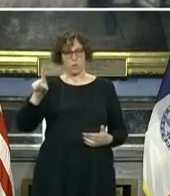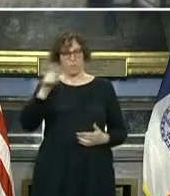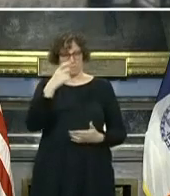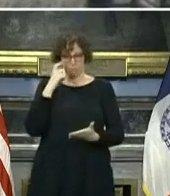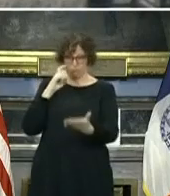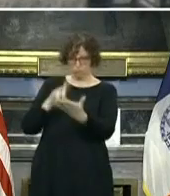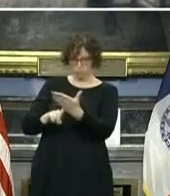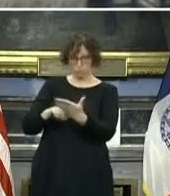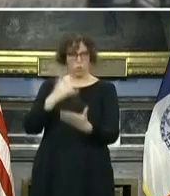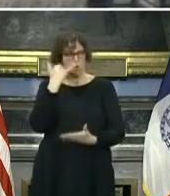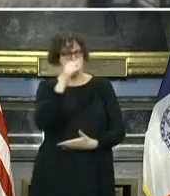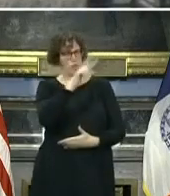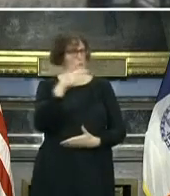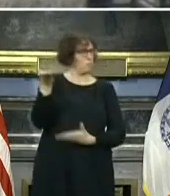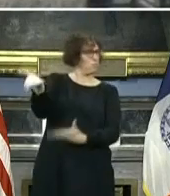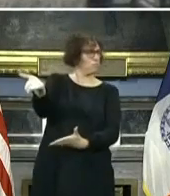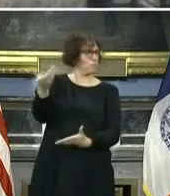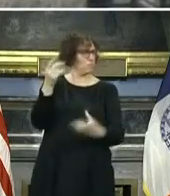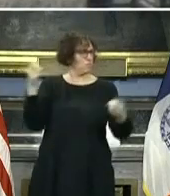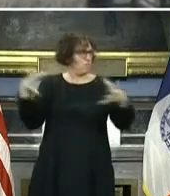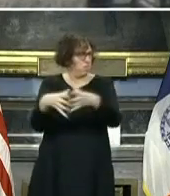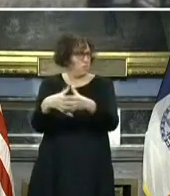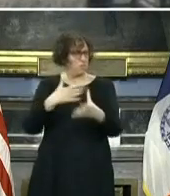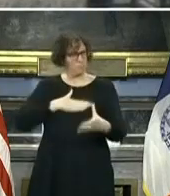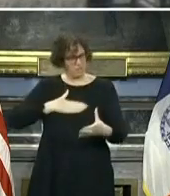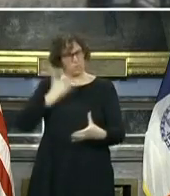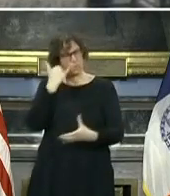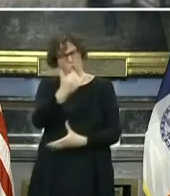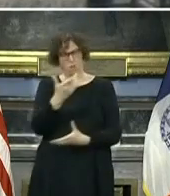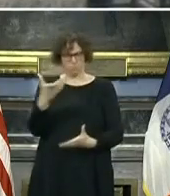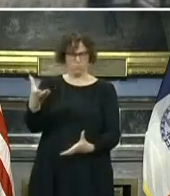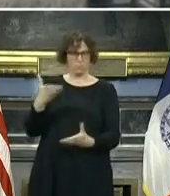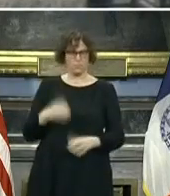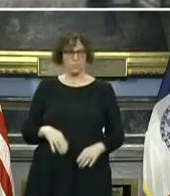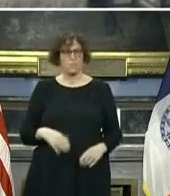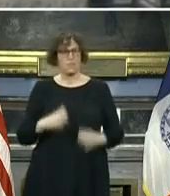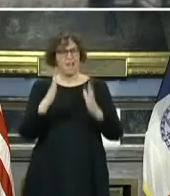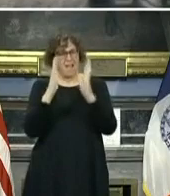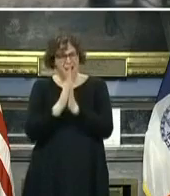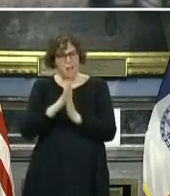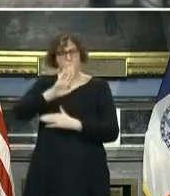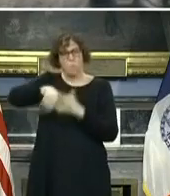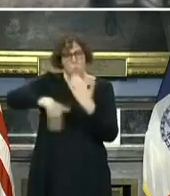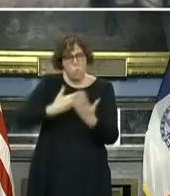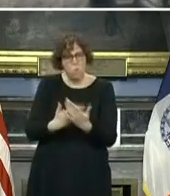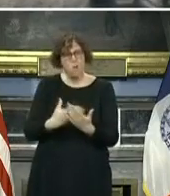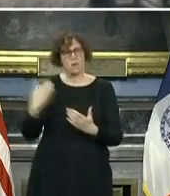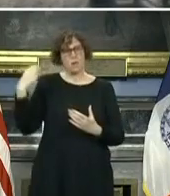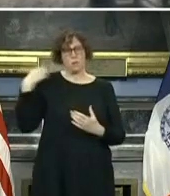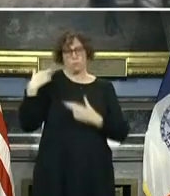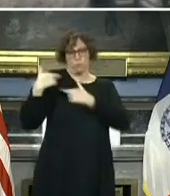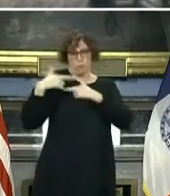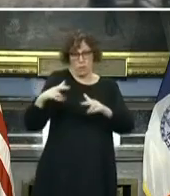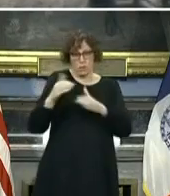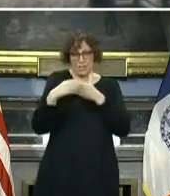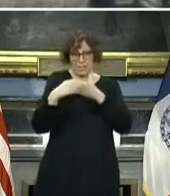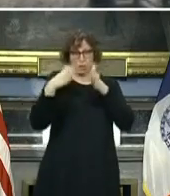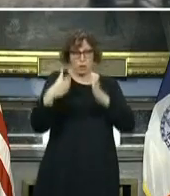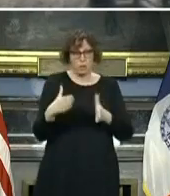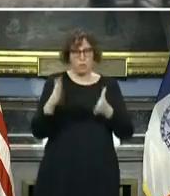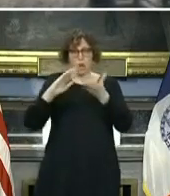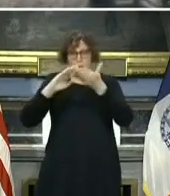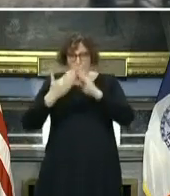that there's some group of individuals who are not following this guidance, we need to know in advance, and NYPD will absolutely intervene to stop